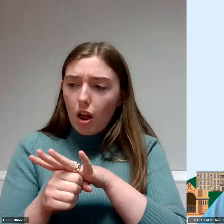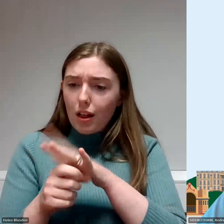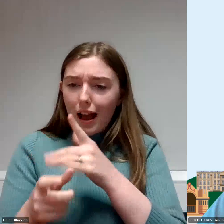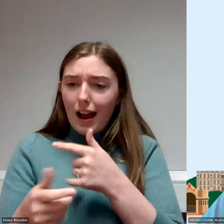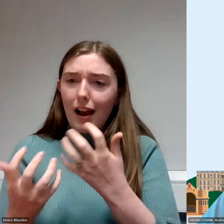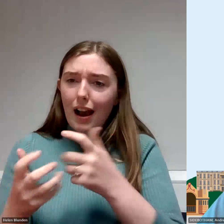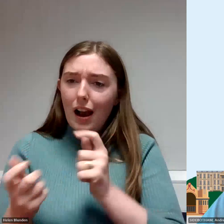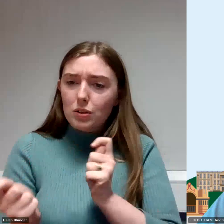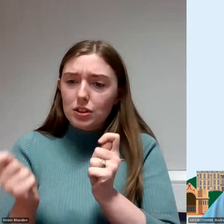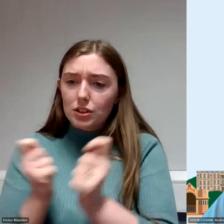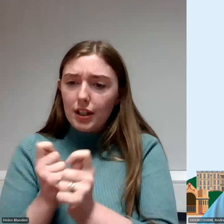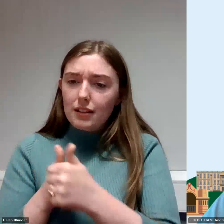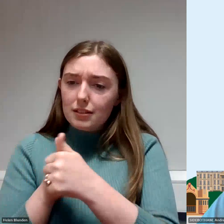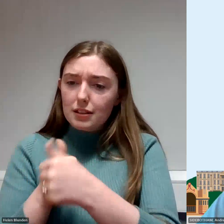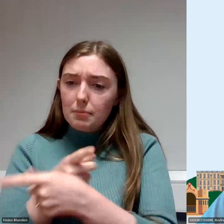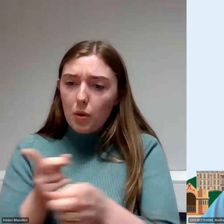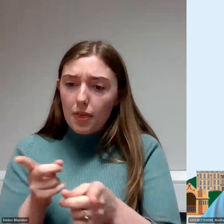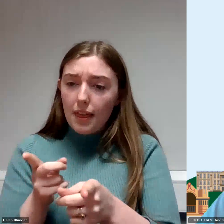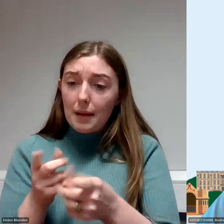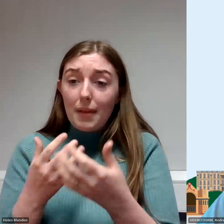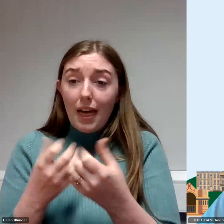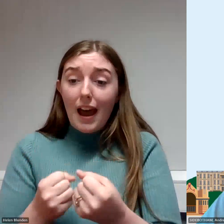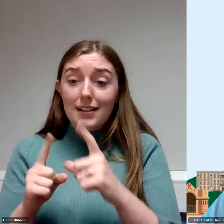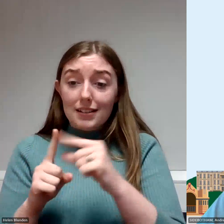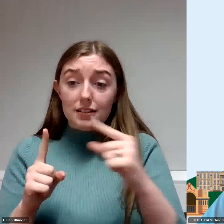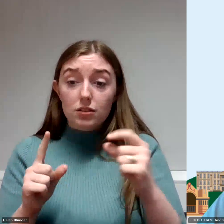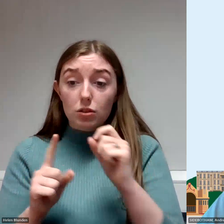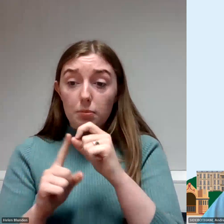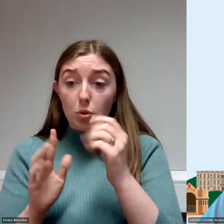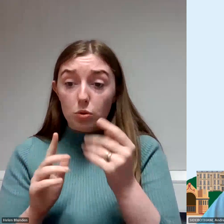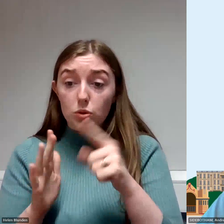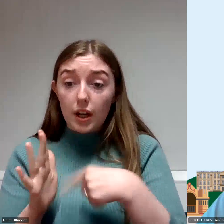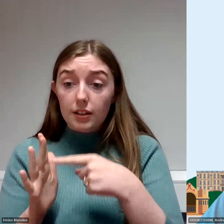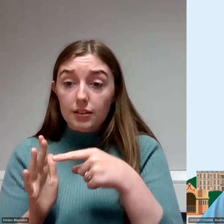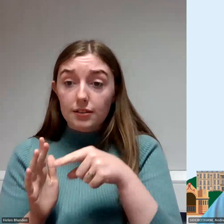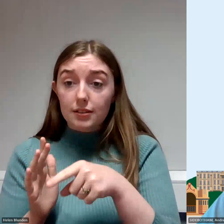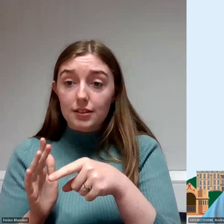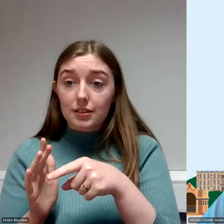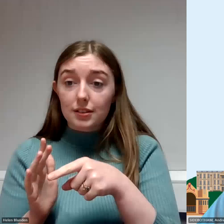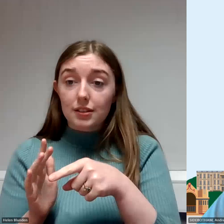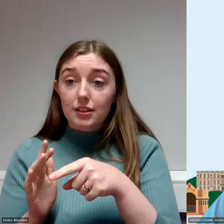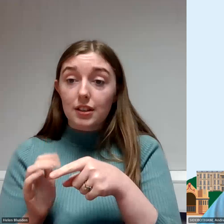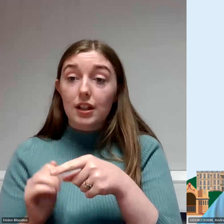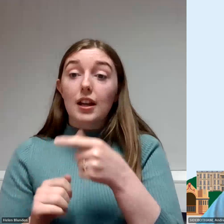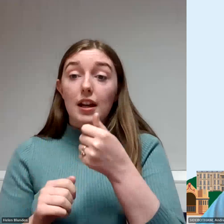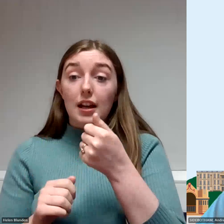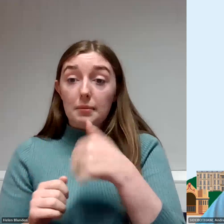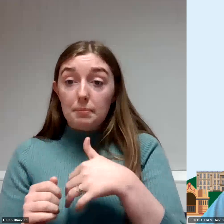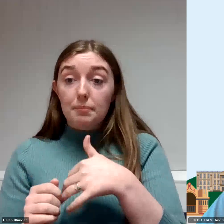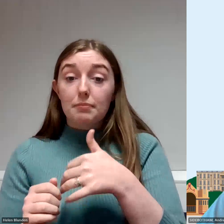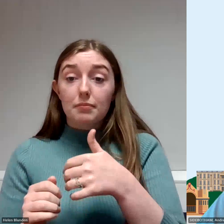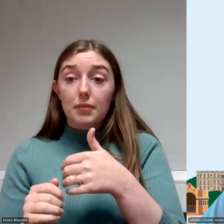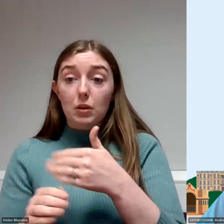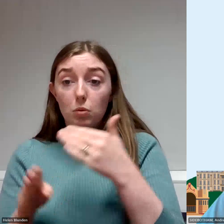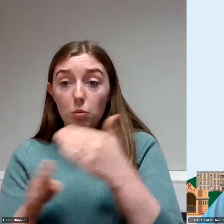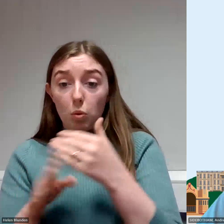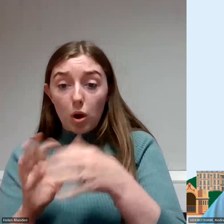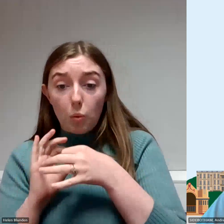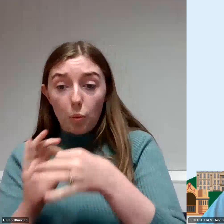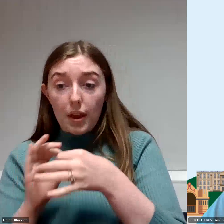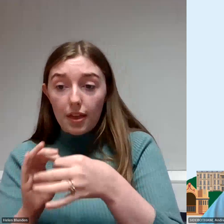that digital project was to work with the PCNs, and so that they could then, their patients could then access that digital NHS app.